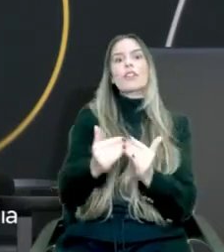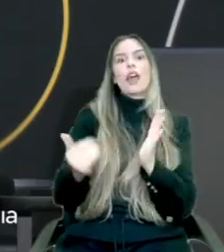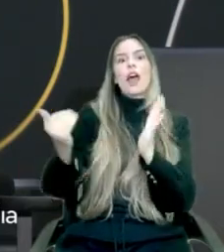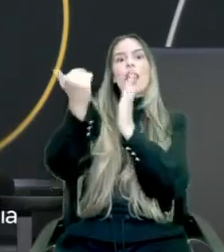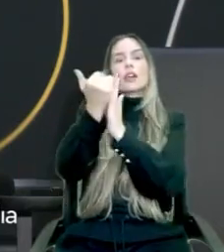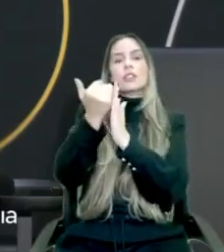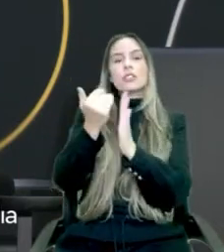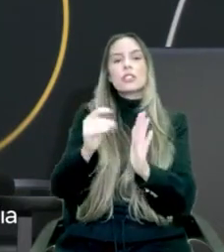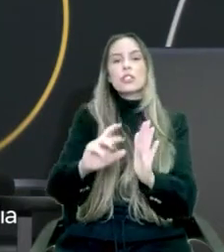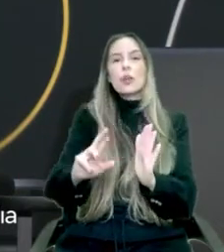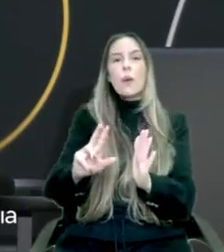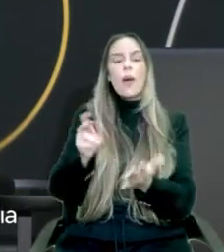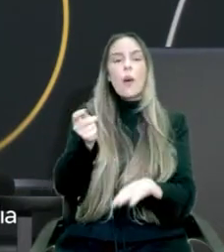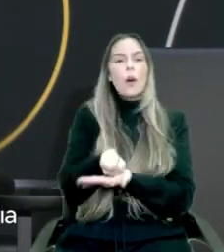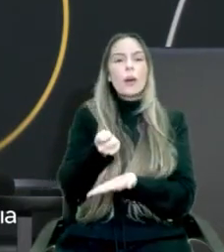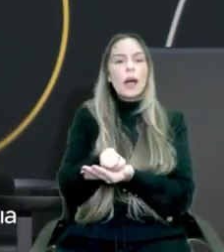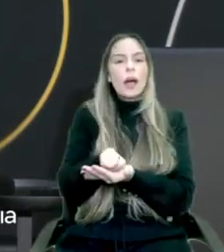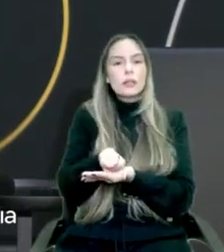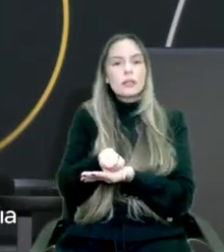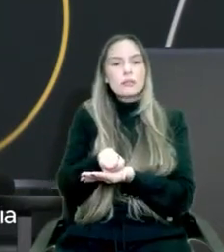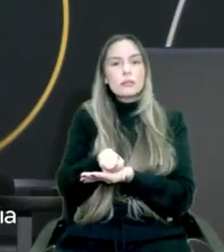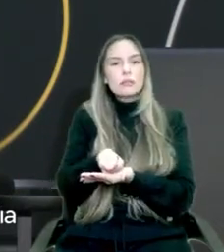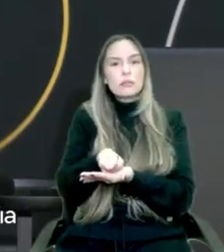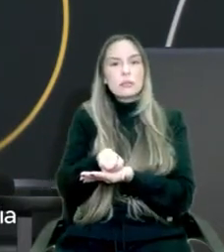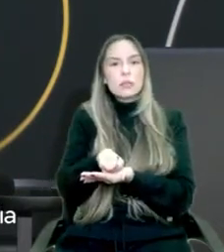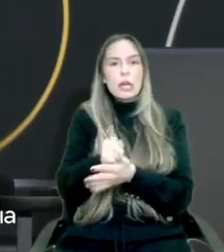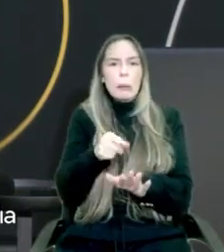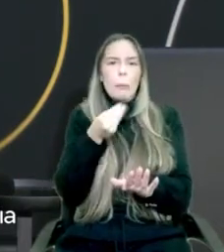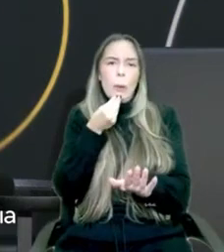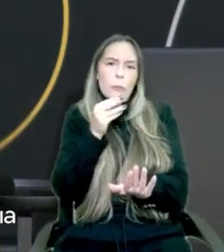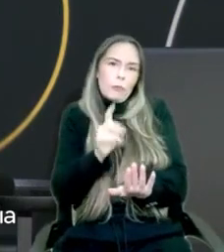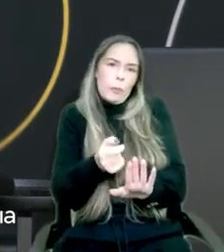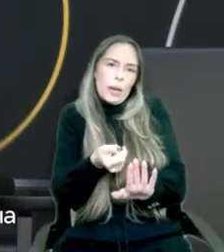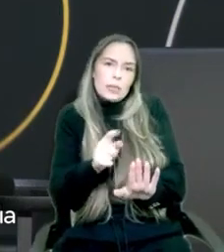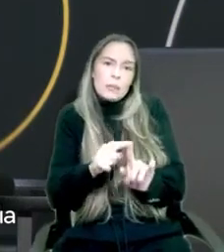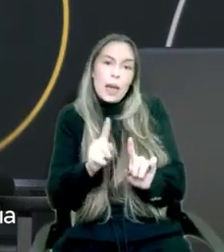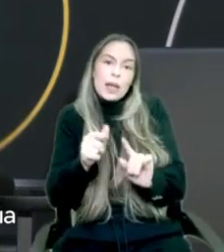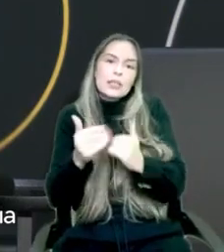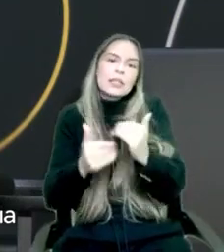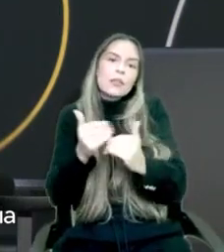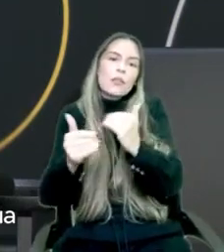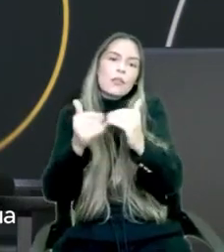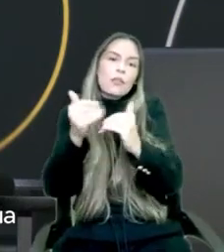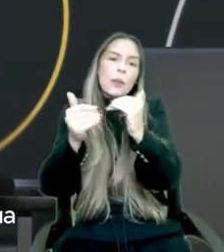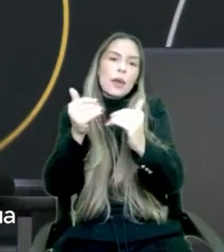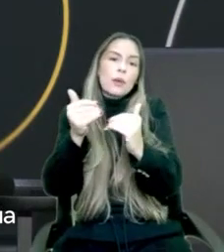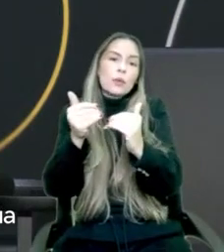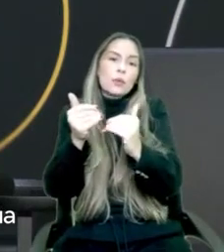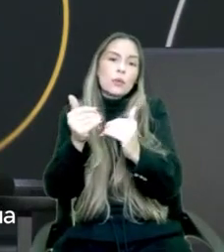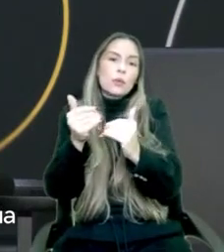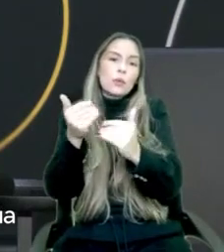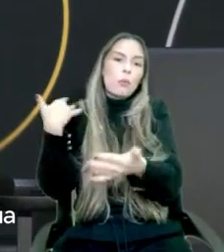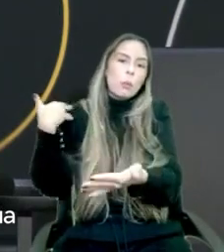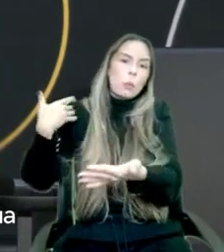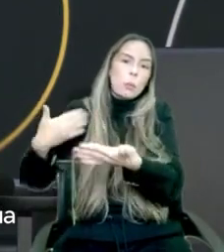This is obvious, perhaps. It's a development in a long history of